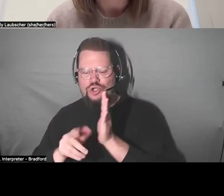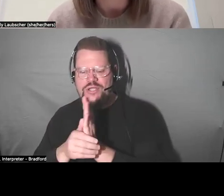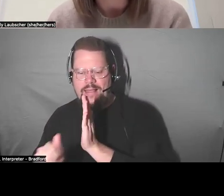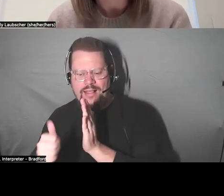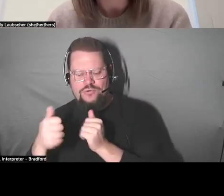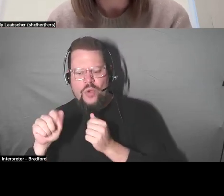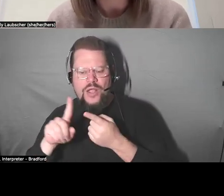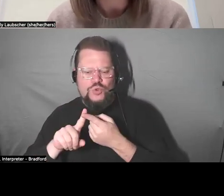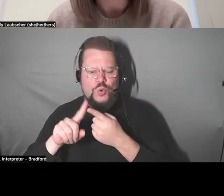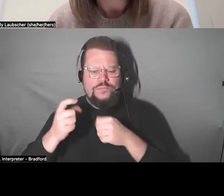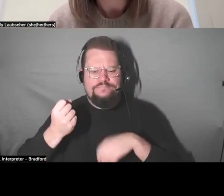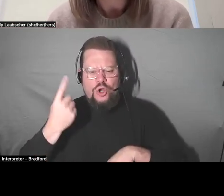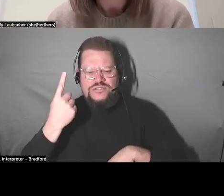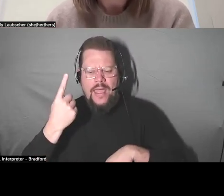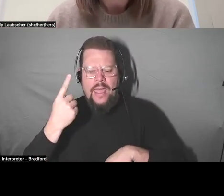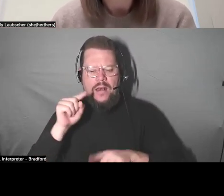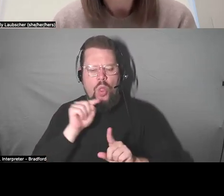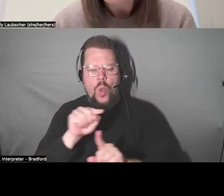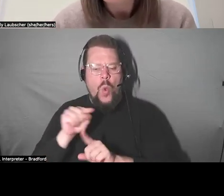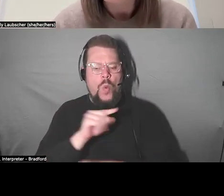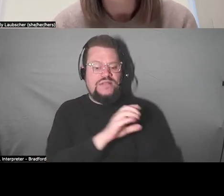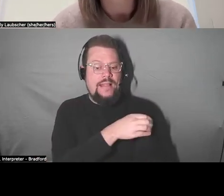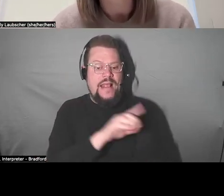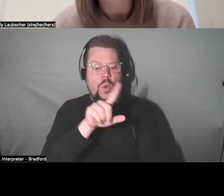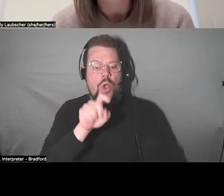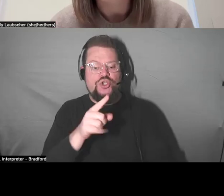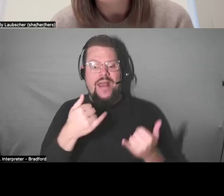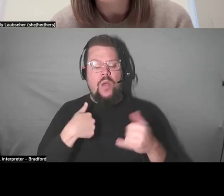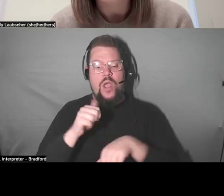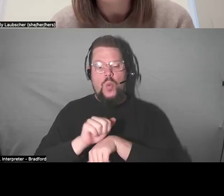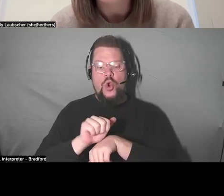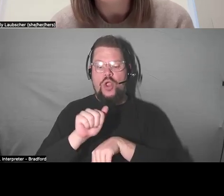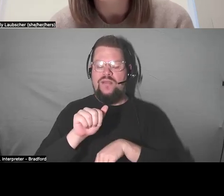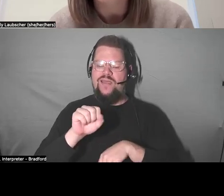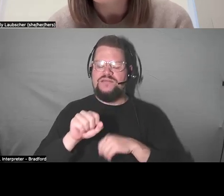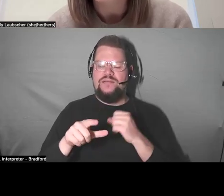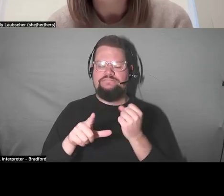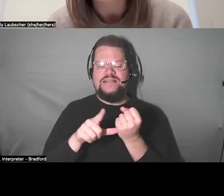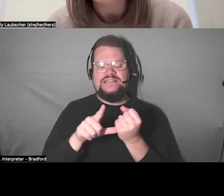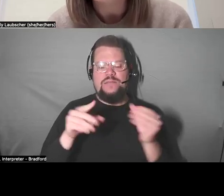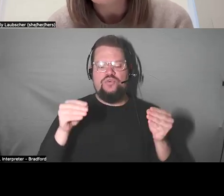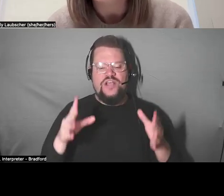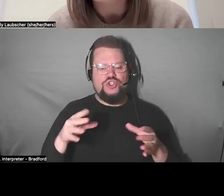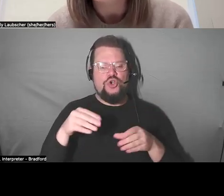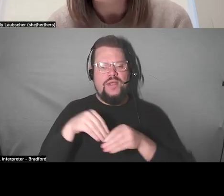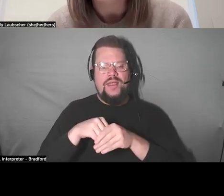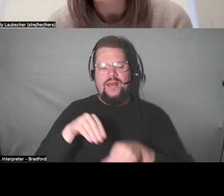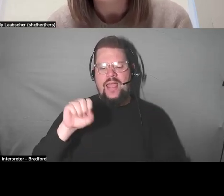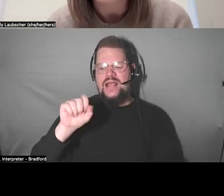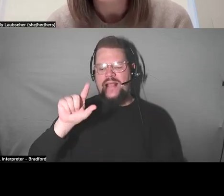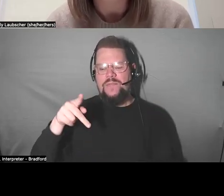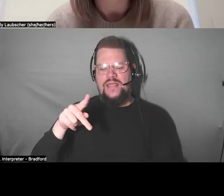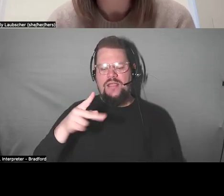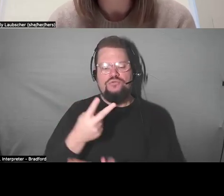those clinical questions. Currently, I work as an assistant professor in the SLP graduate program at Regis College